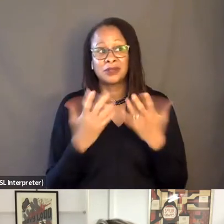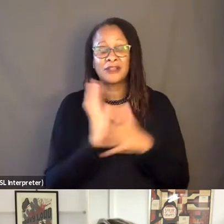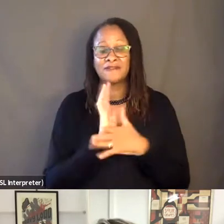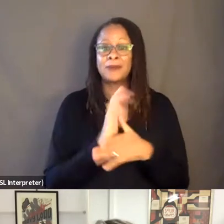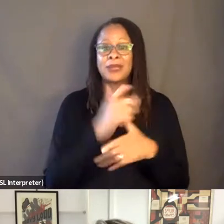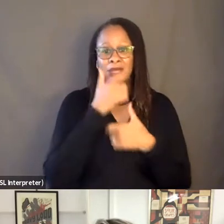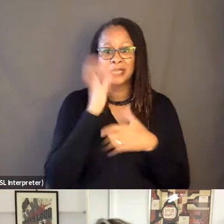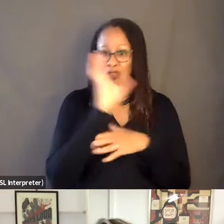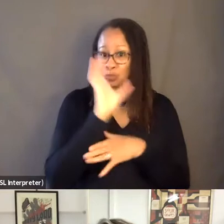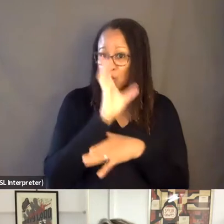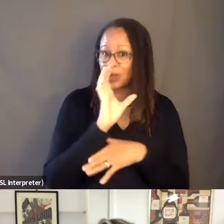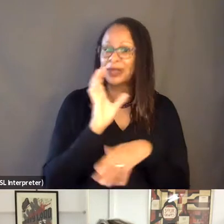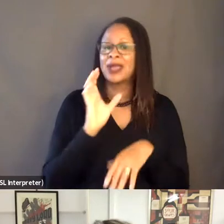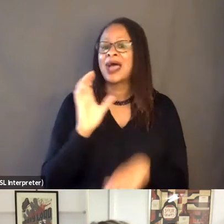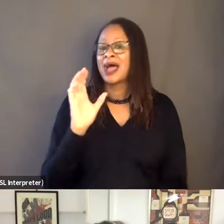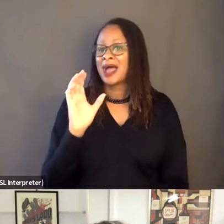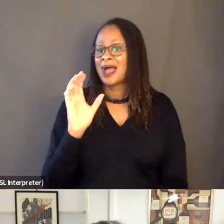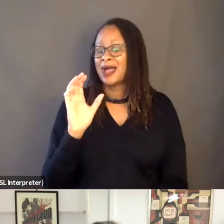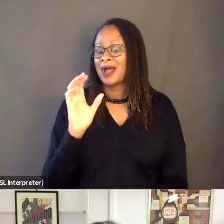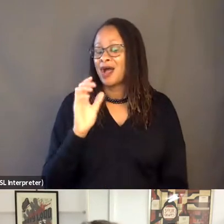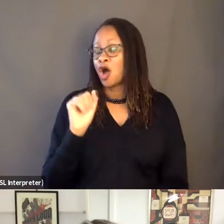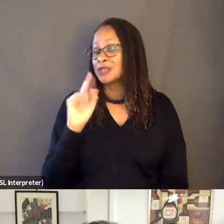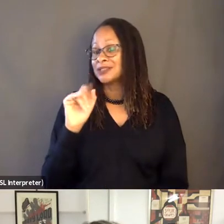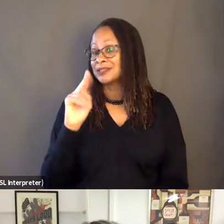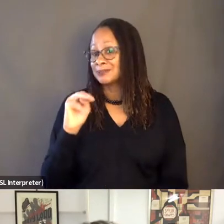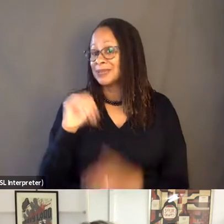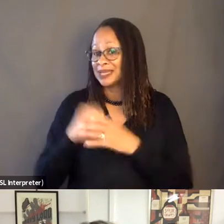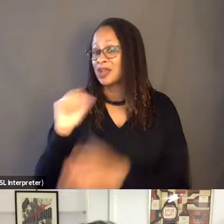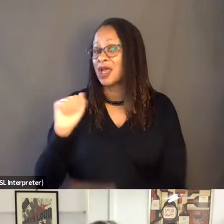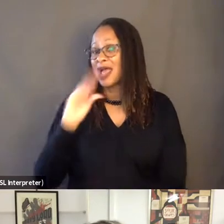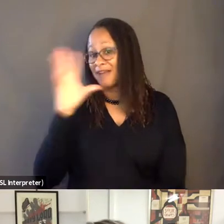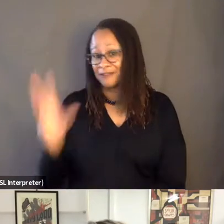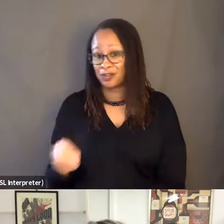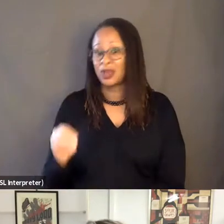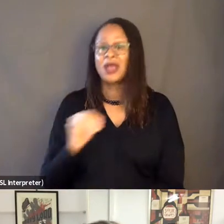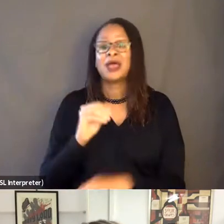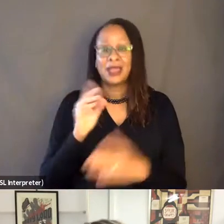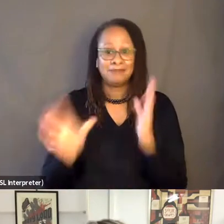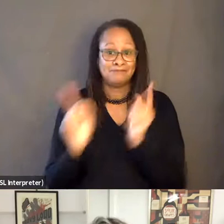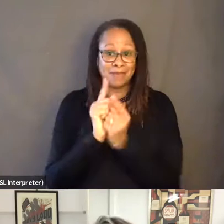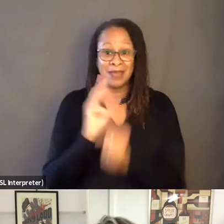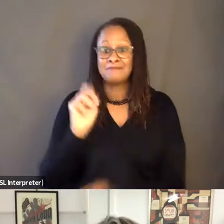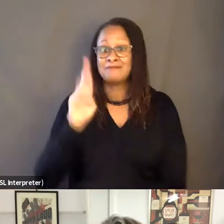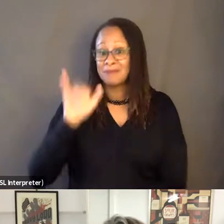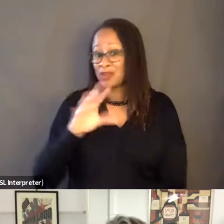well, in an African country, and came across Mary and her daughter. And Mary had been doing this amazing work with communities